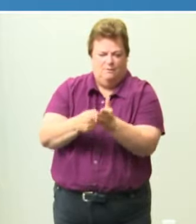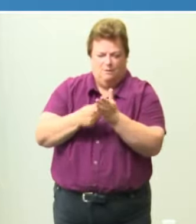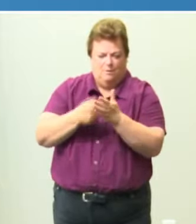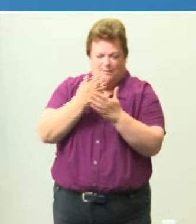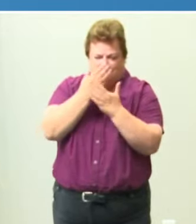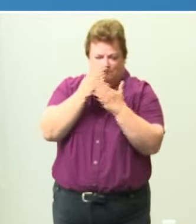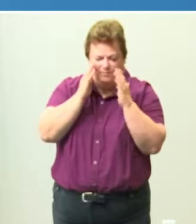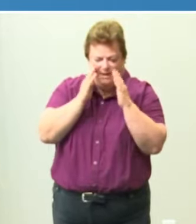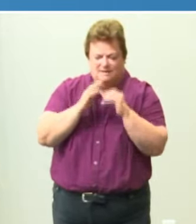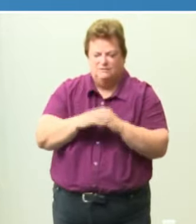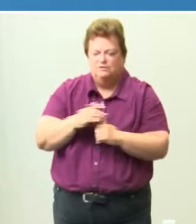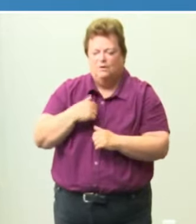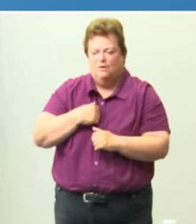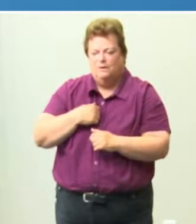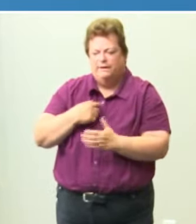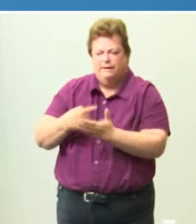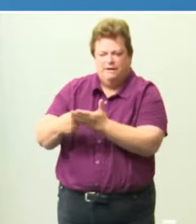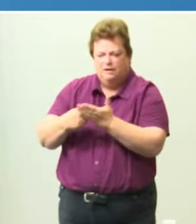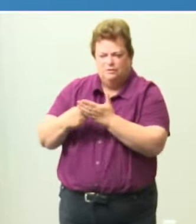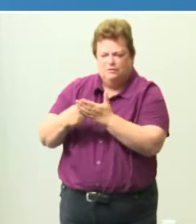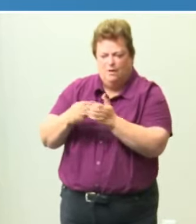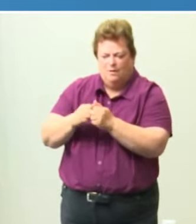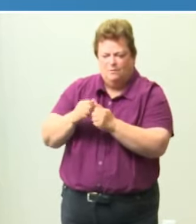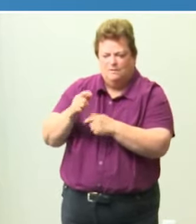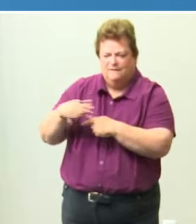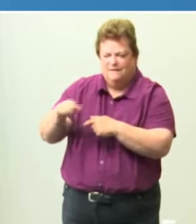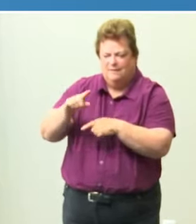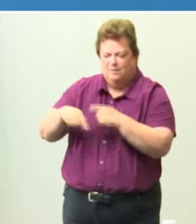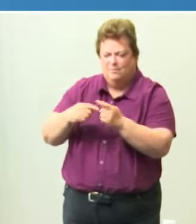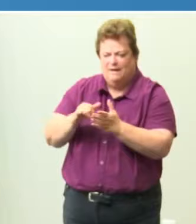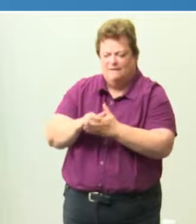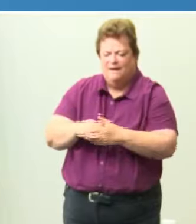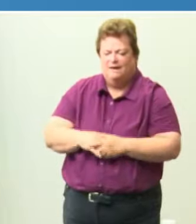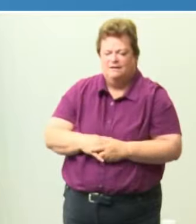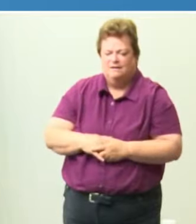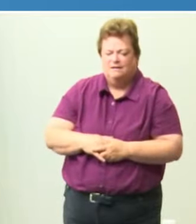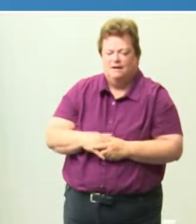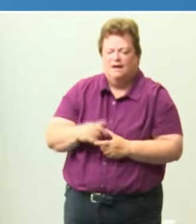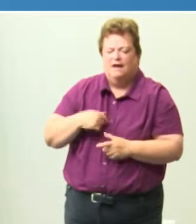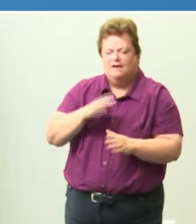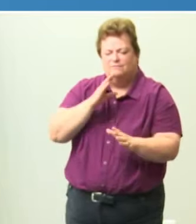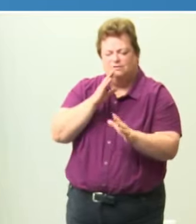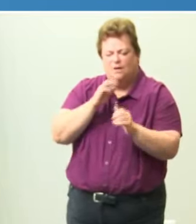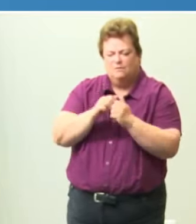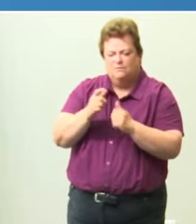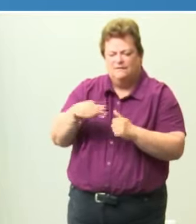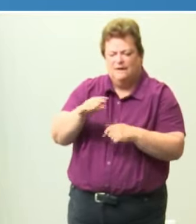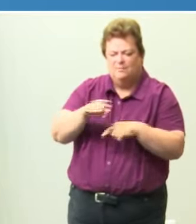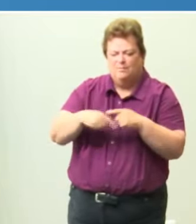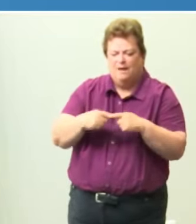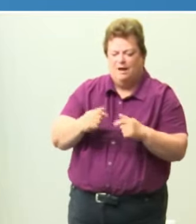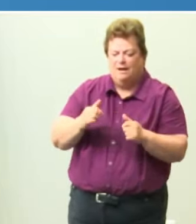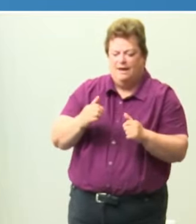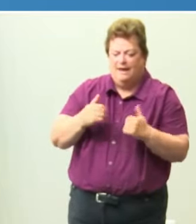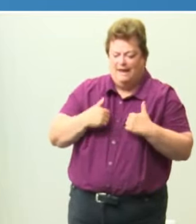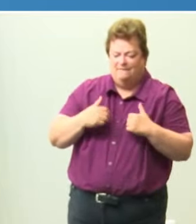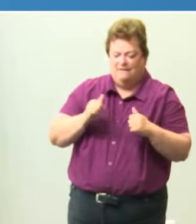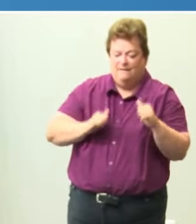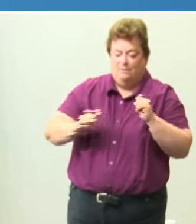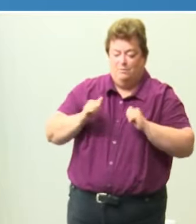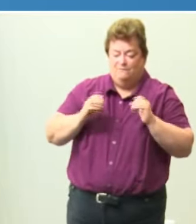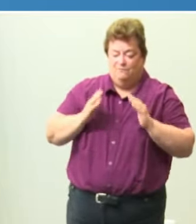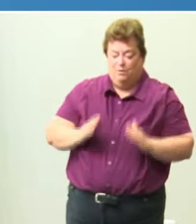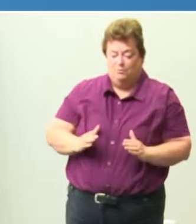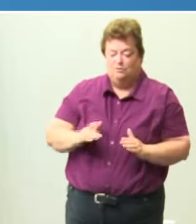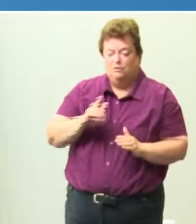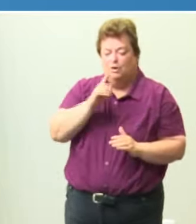talking with them about that. And I've also spoken with them about having performers who